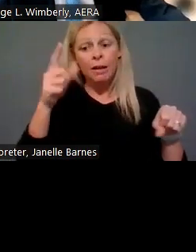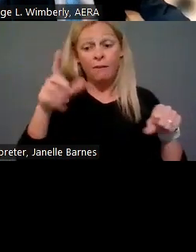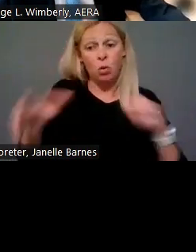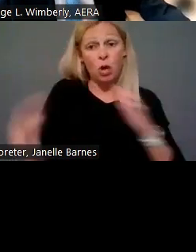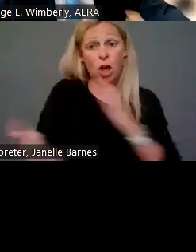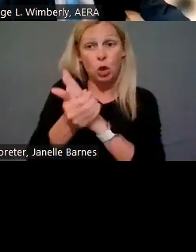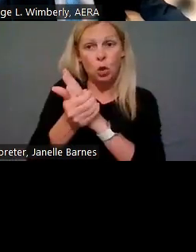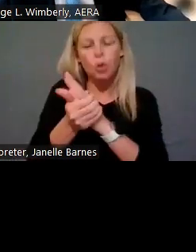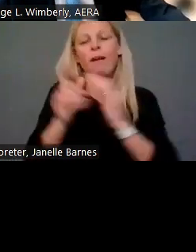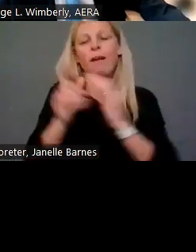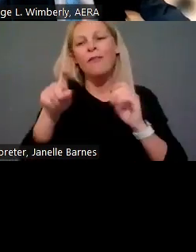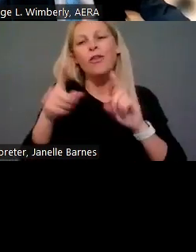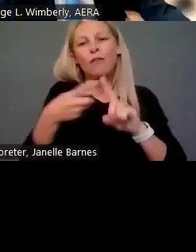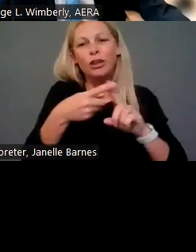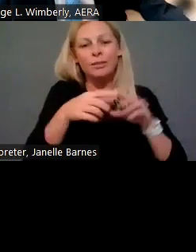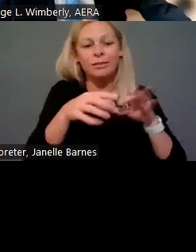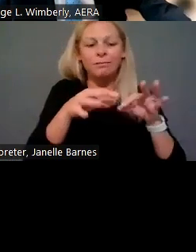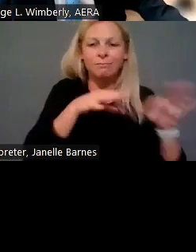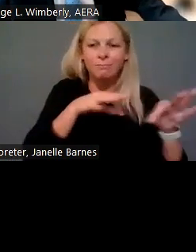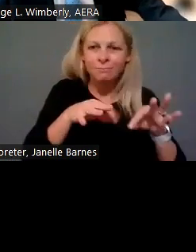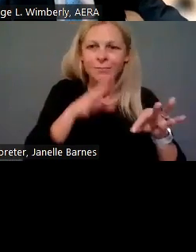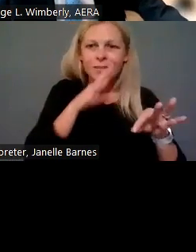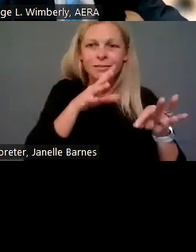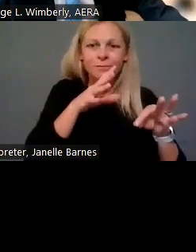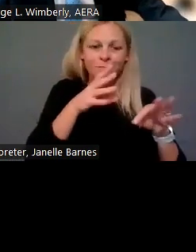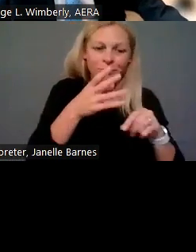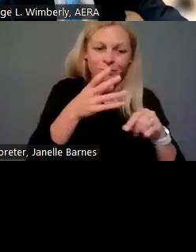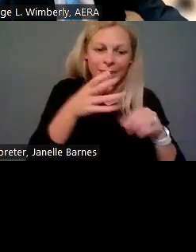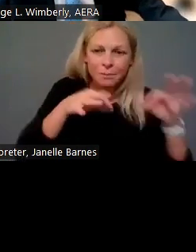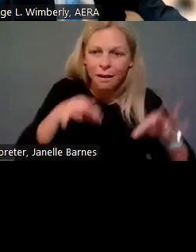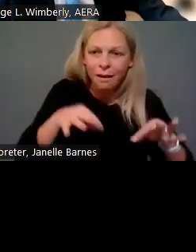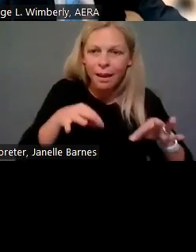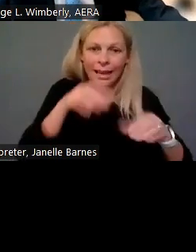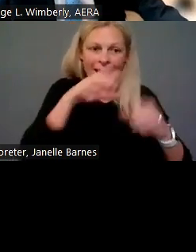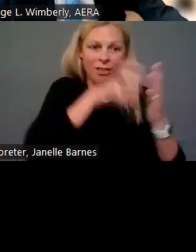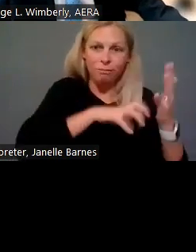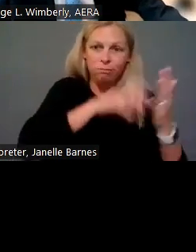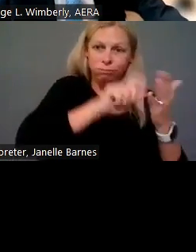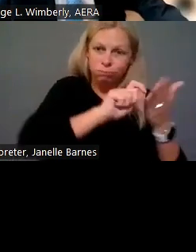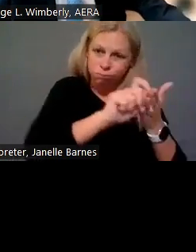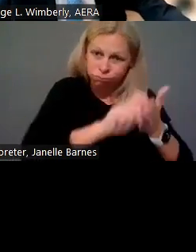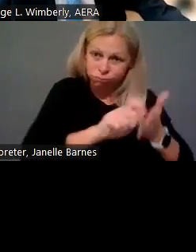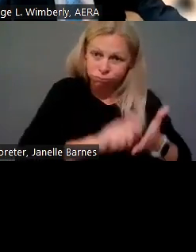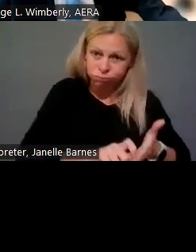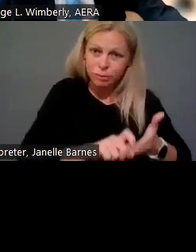about in the body of the narrative, and